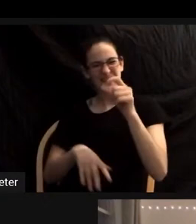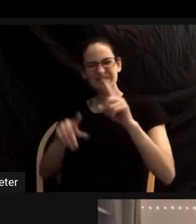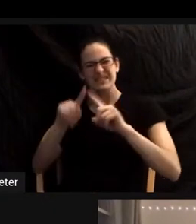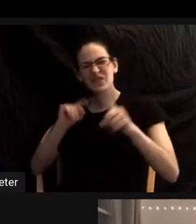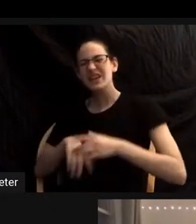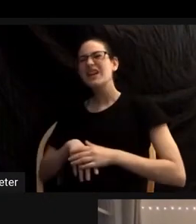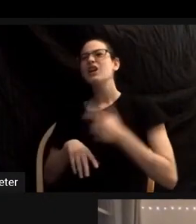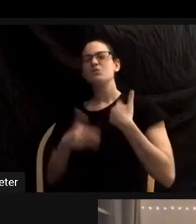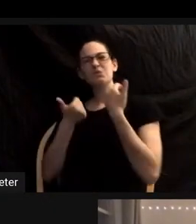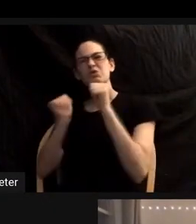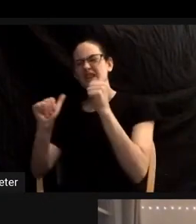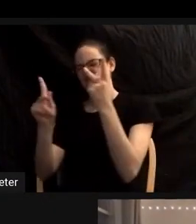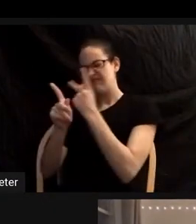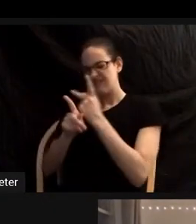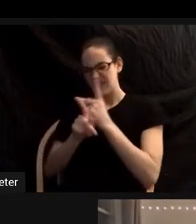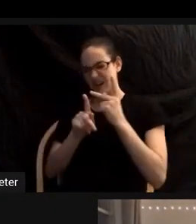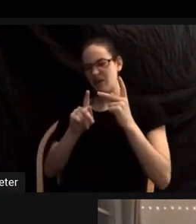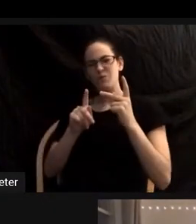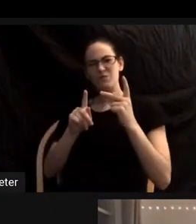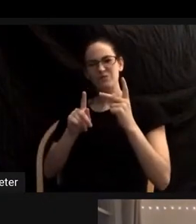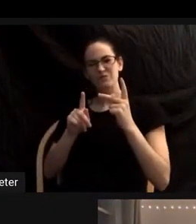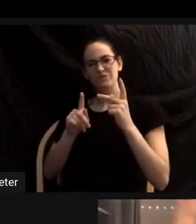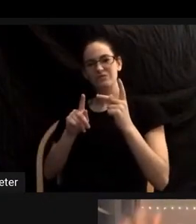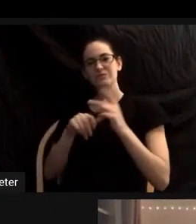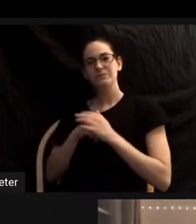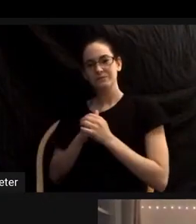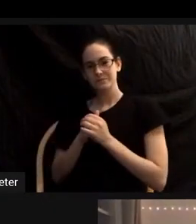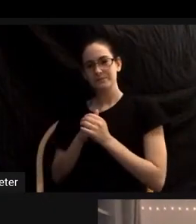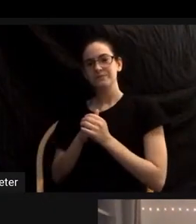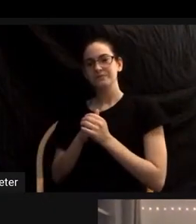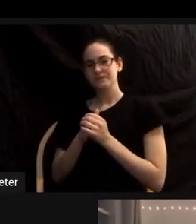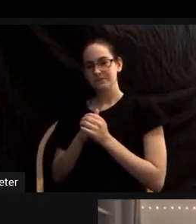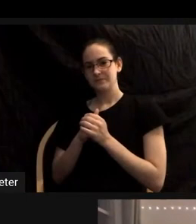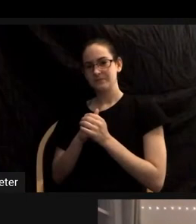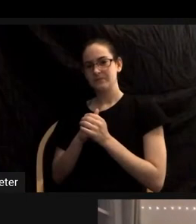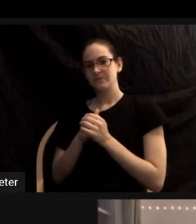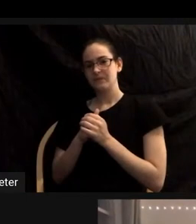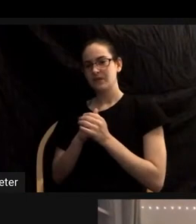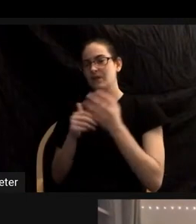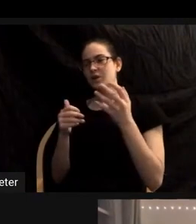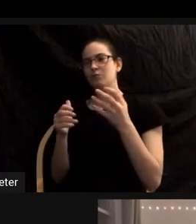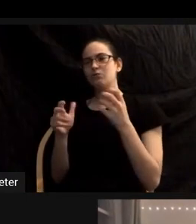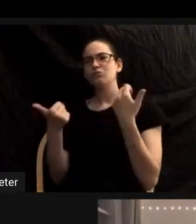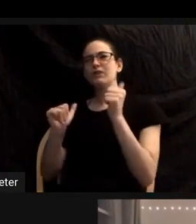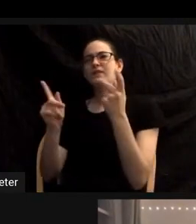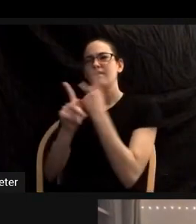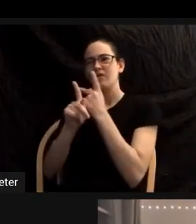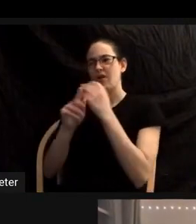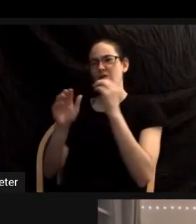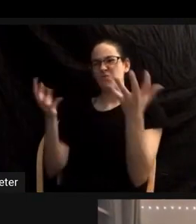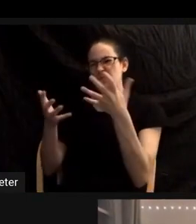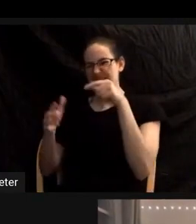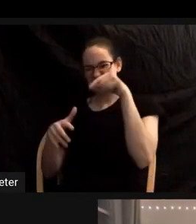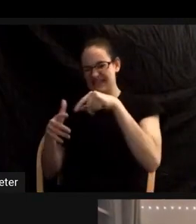and trying to figure out when, you know, what is Parsnip Ship? What is the Parsnip Ship?